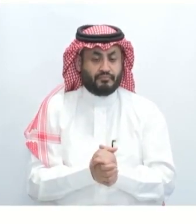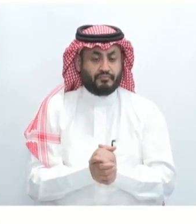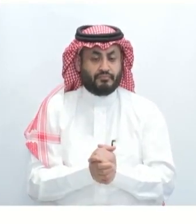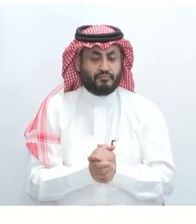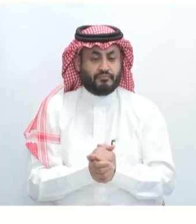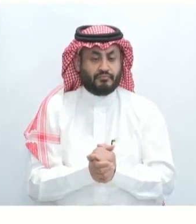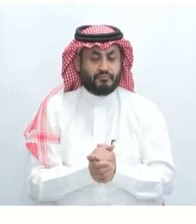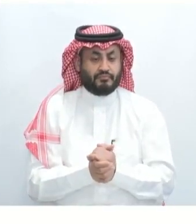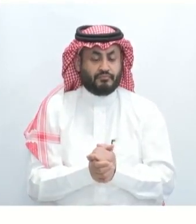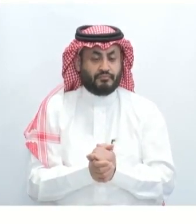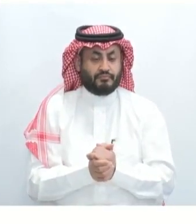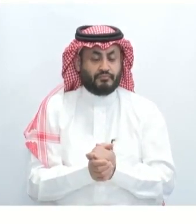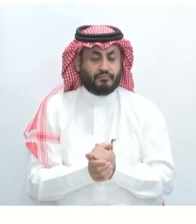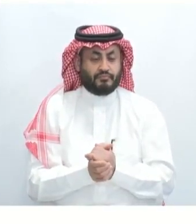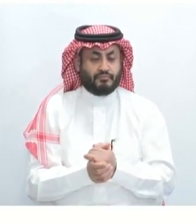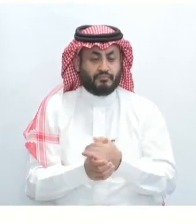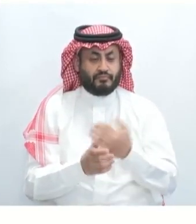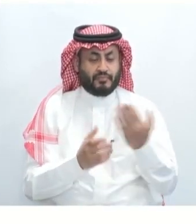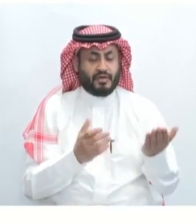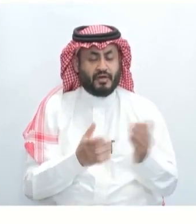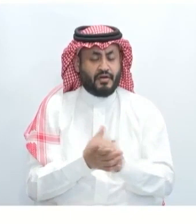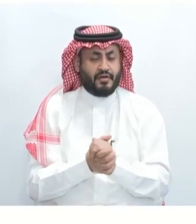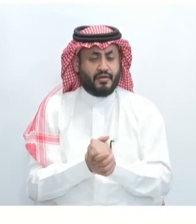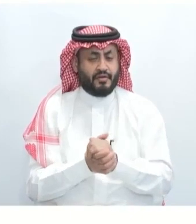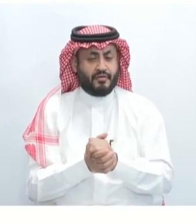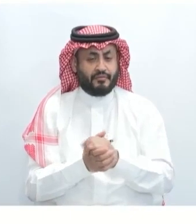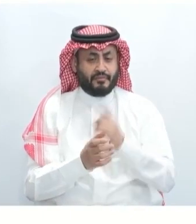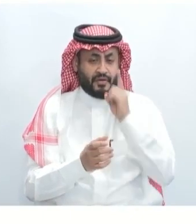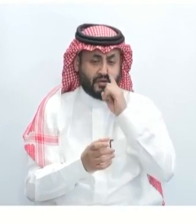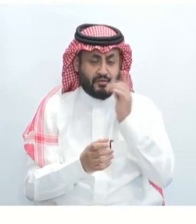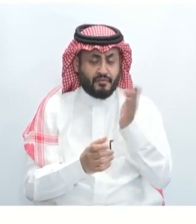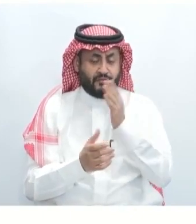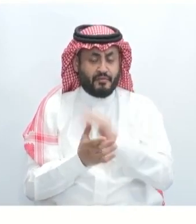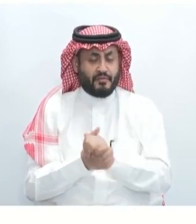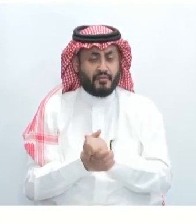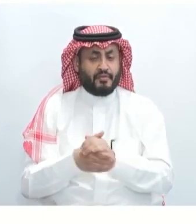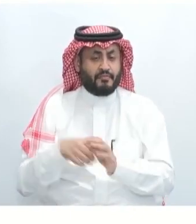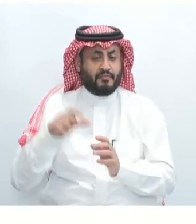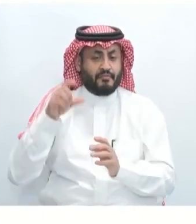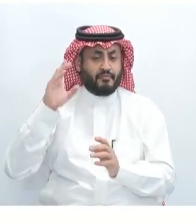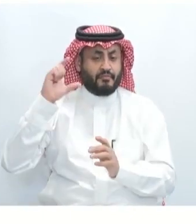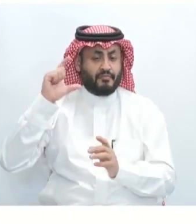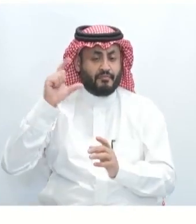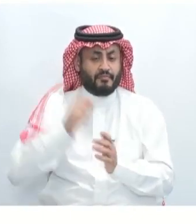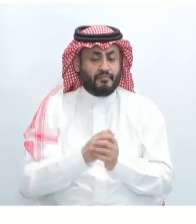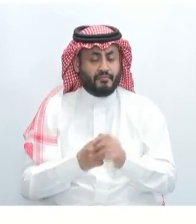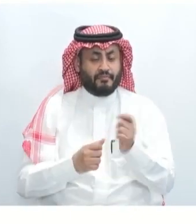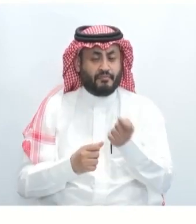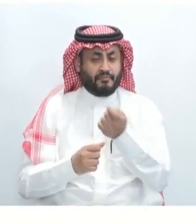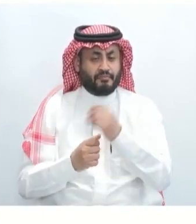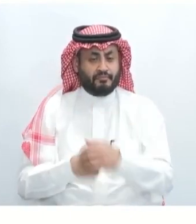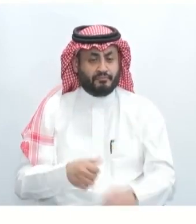Okay, so, are they yellow? Are they blue? So, are they